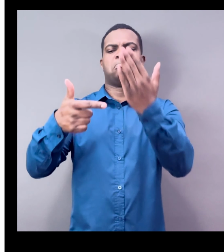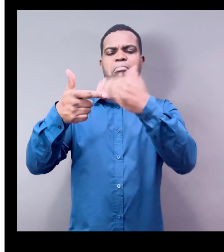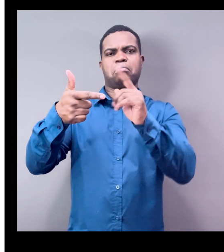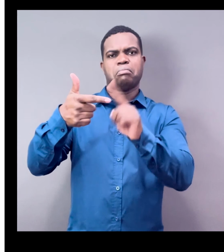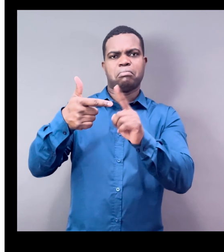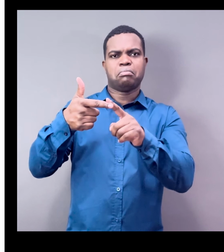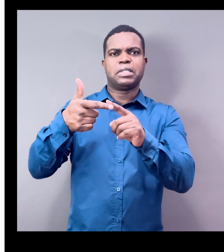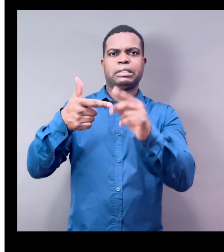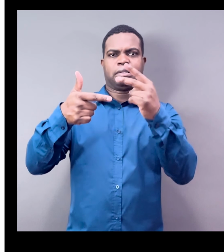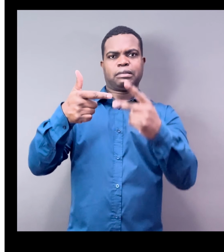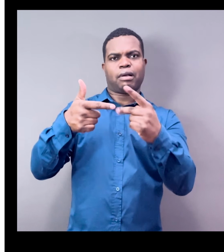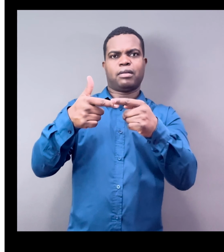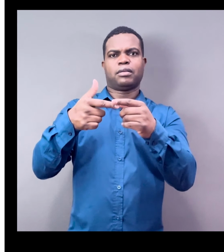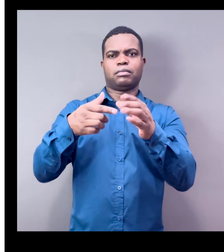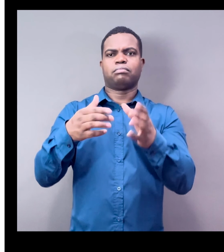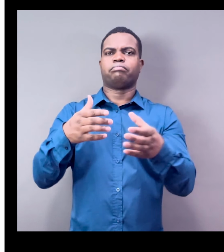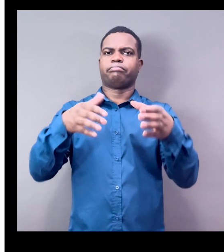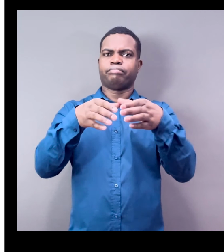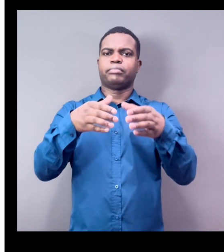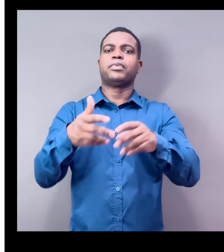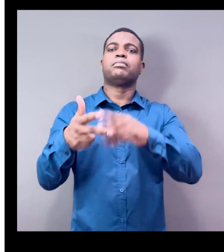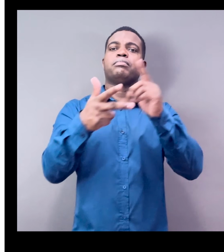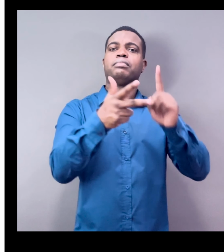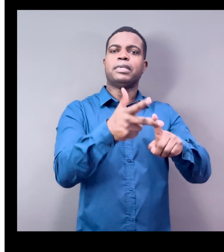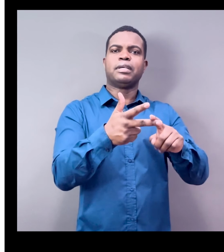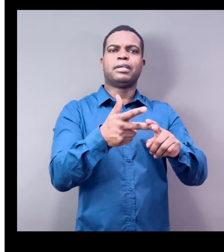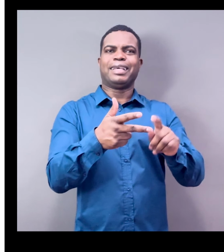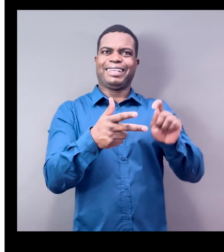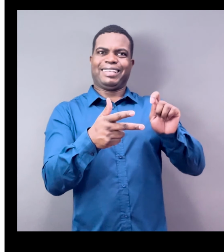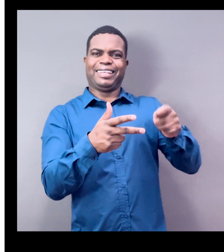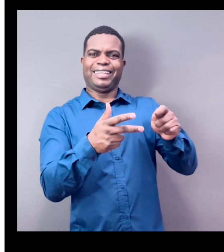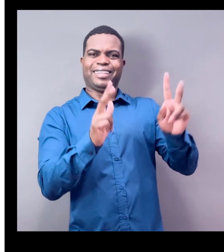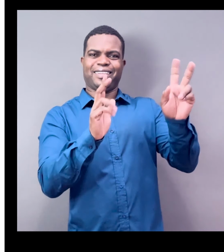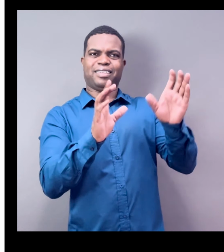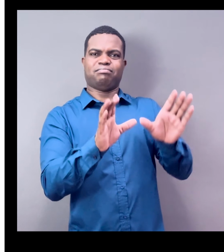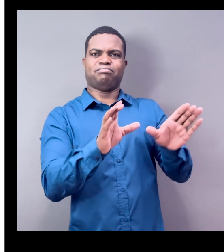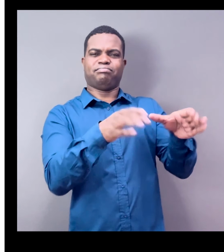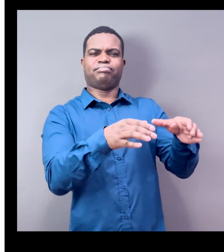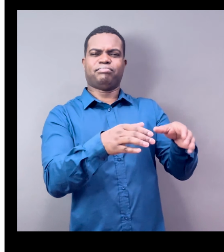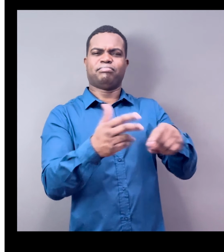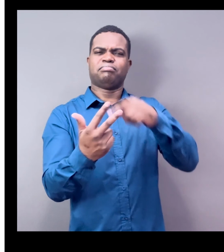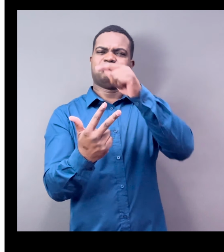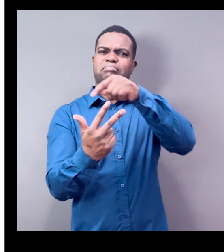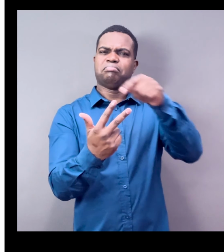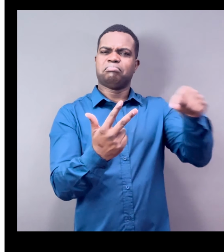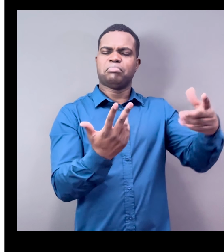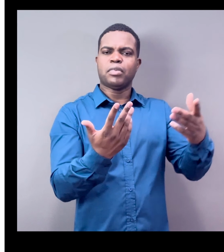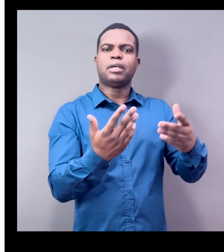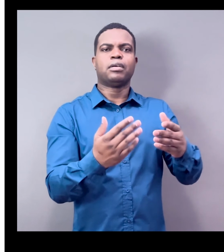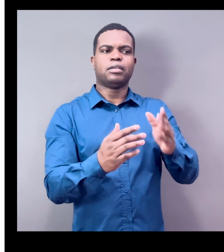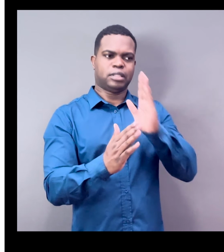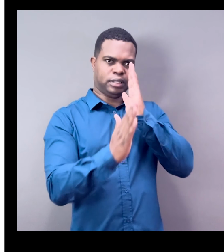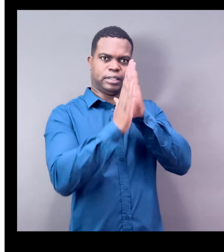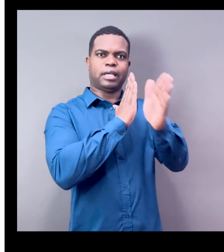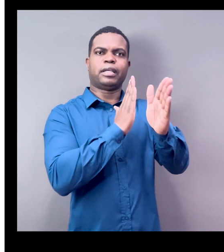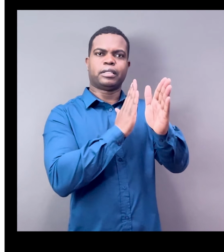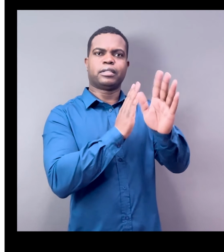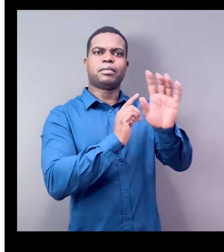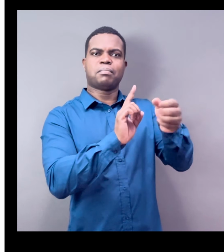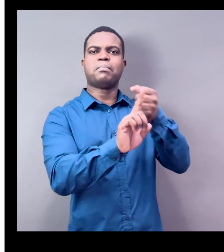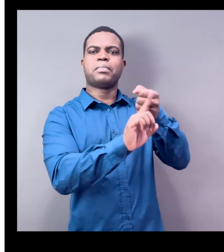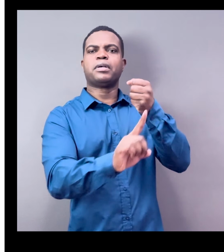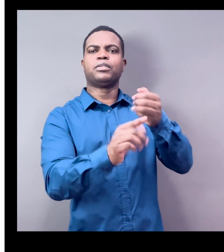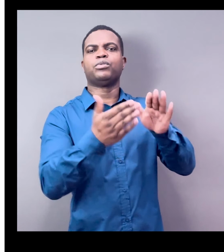stakeholders, and the key stakeholders. These primary stakeholders, they are people that are directly affected by